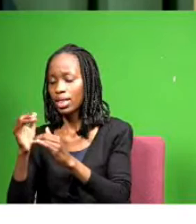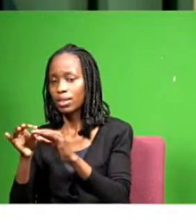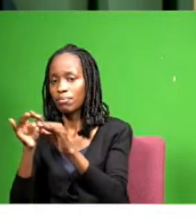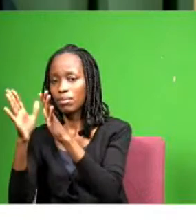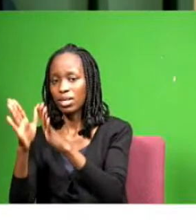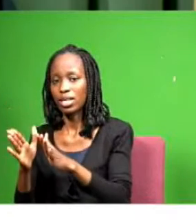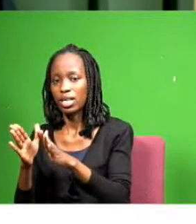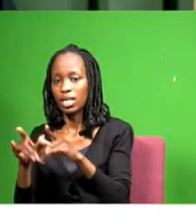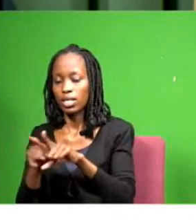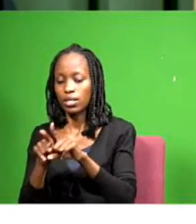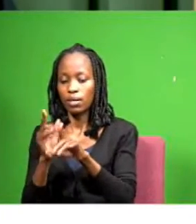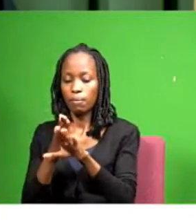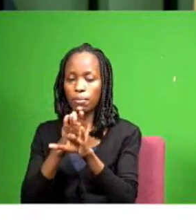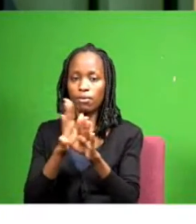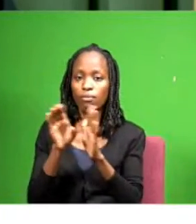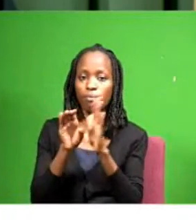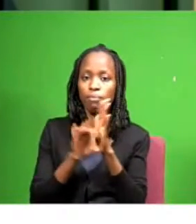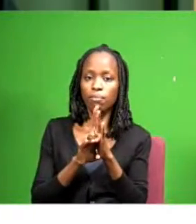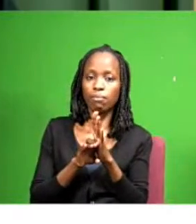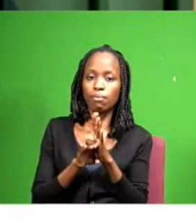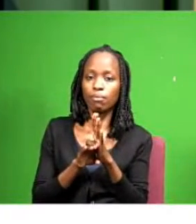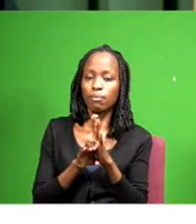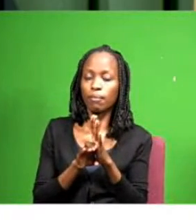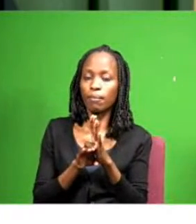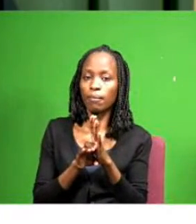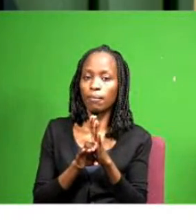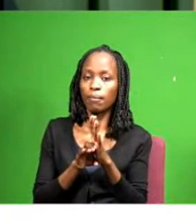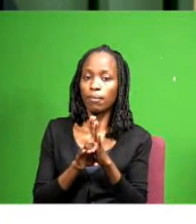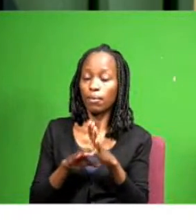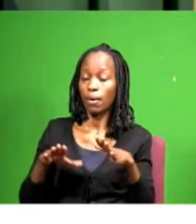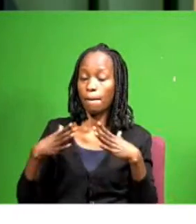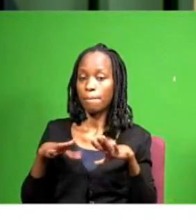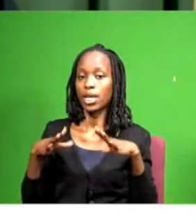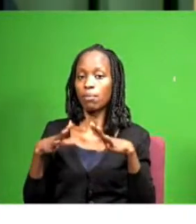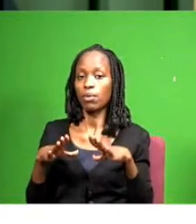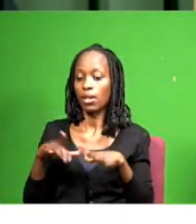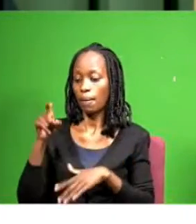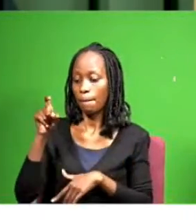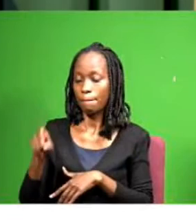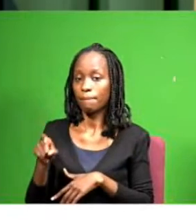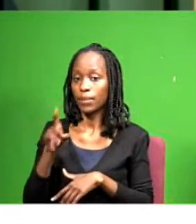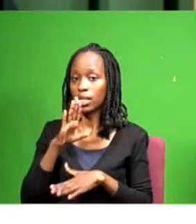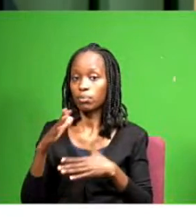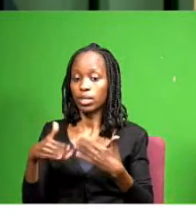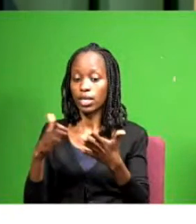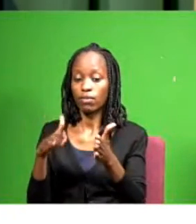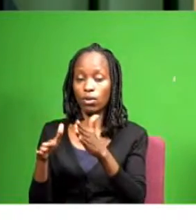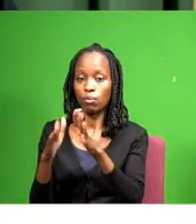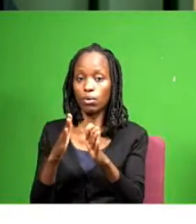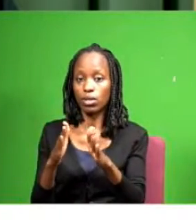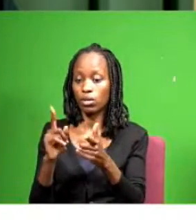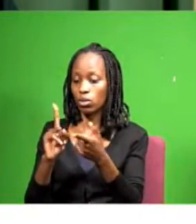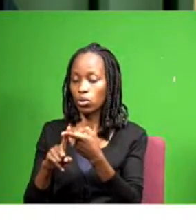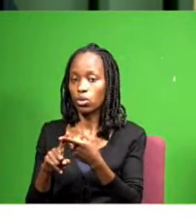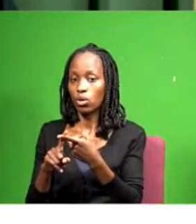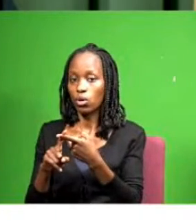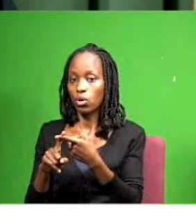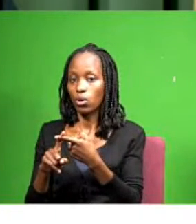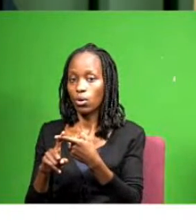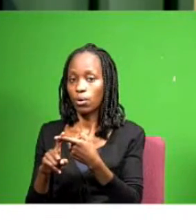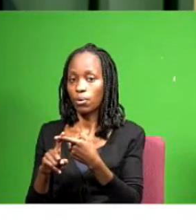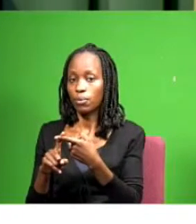amendment that is likely to interfere with the same is made, the people must be given an opportunity to exercise their